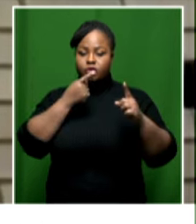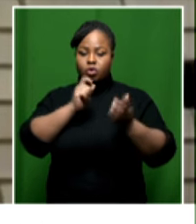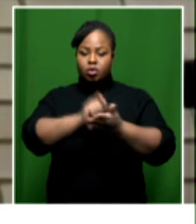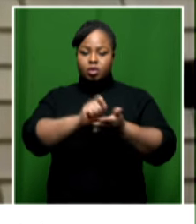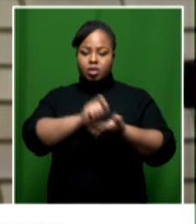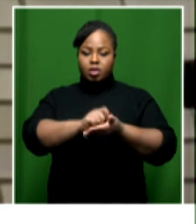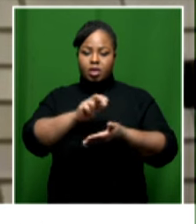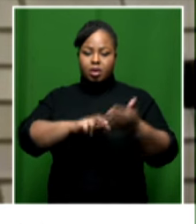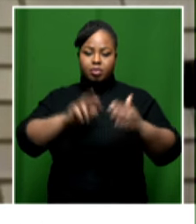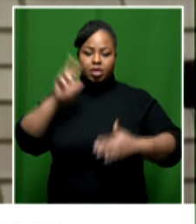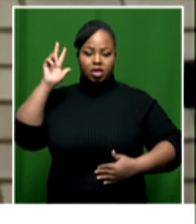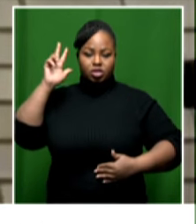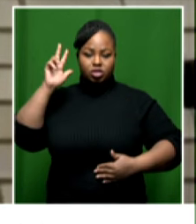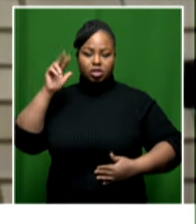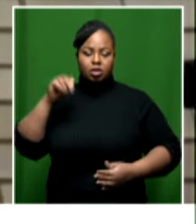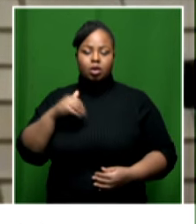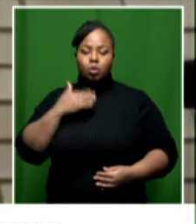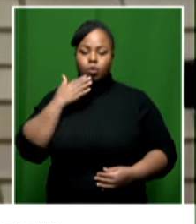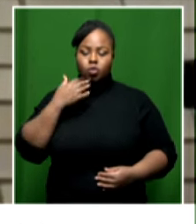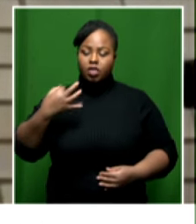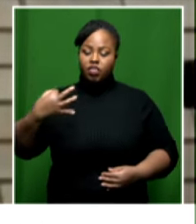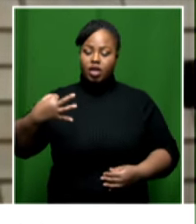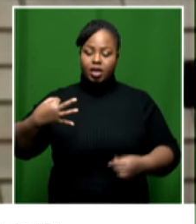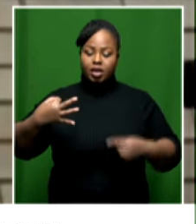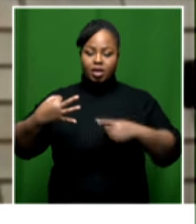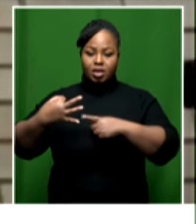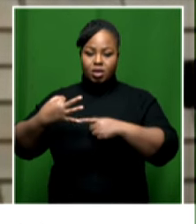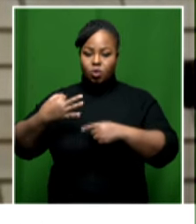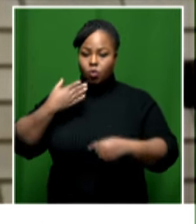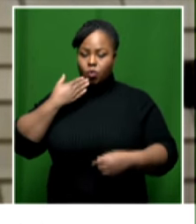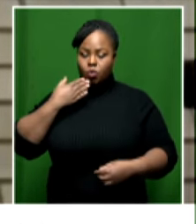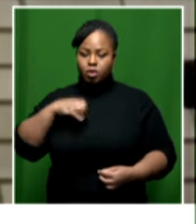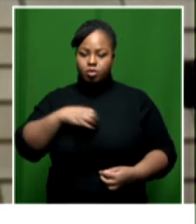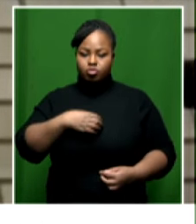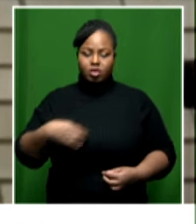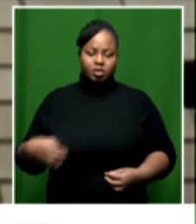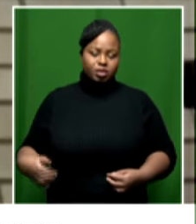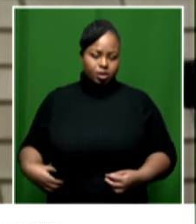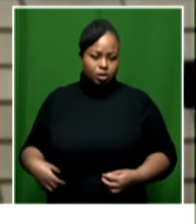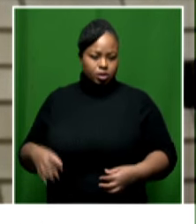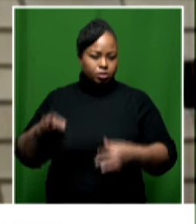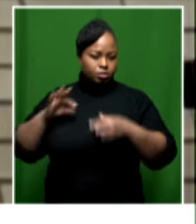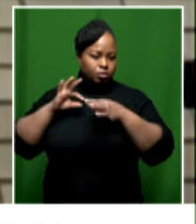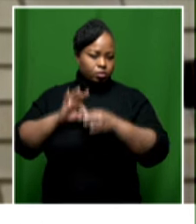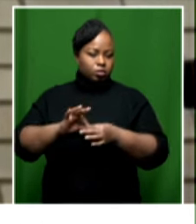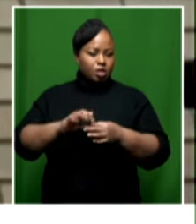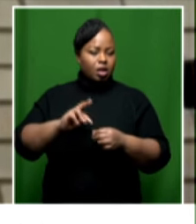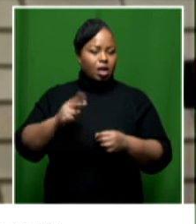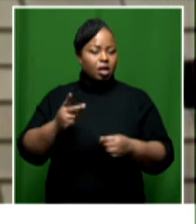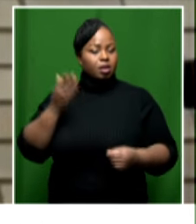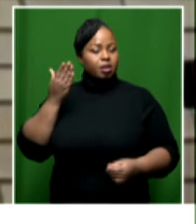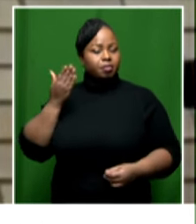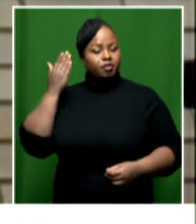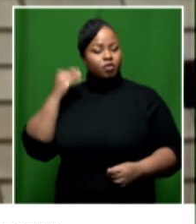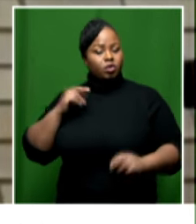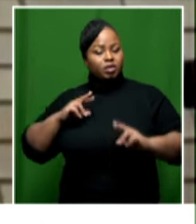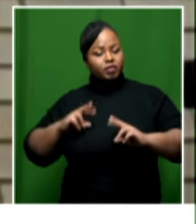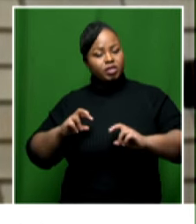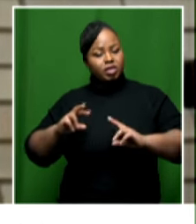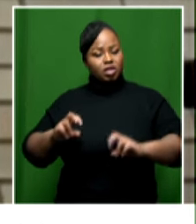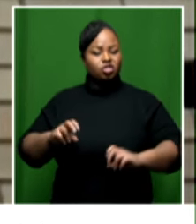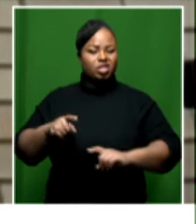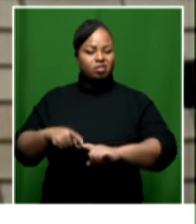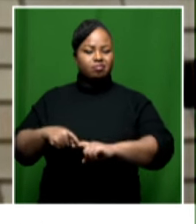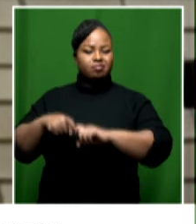in brackets the President, it related to A, the various pending investigations in which the